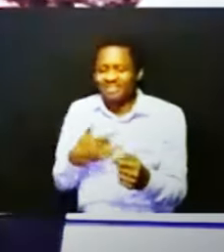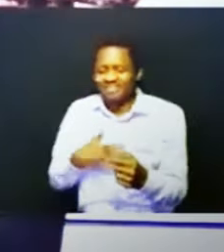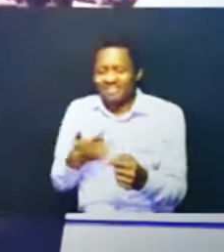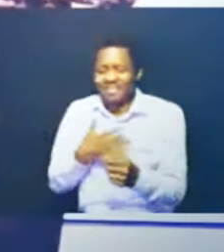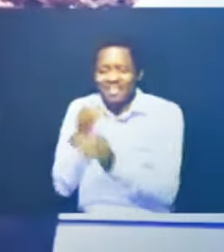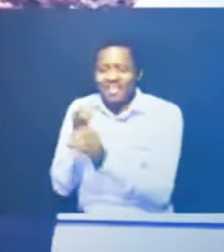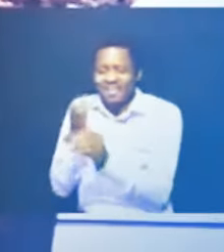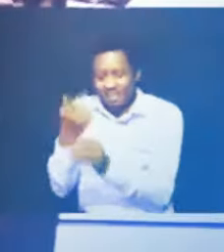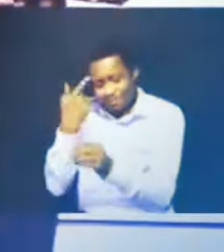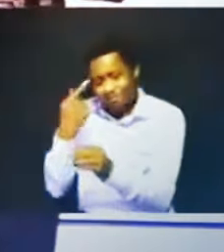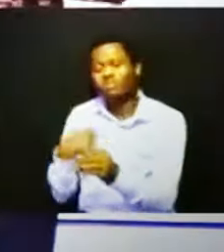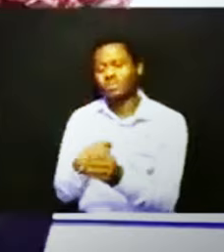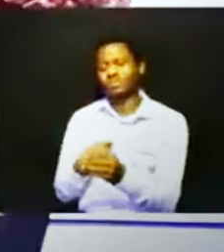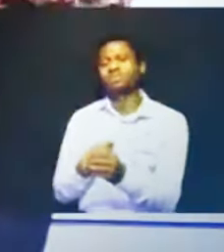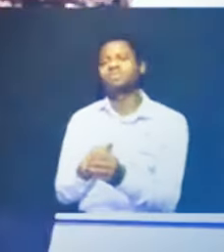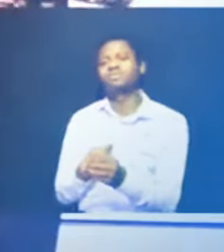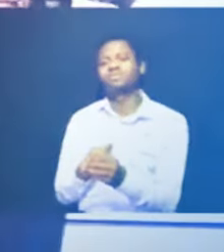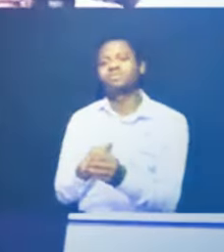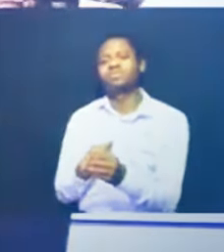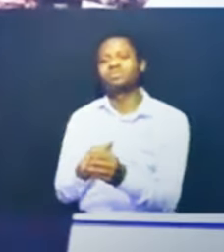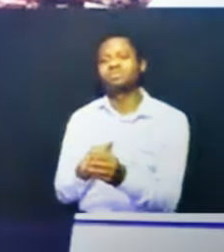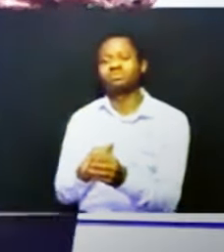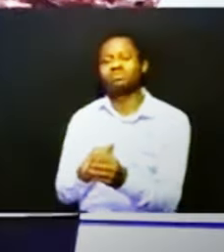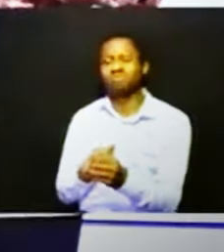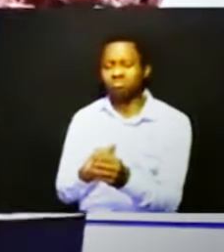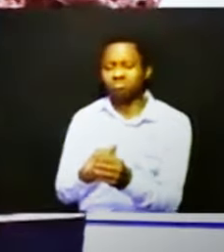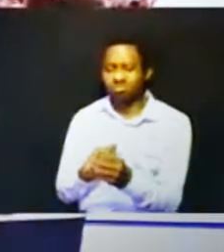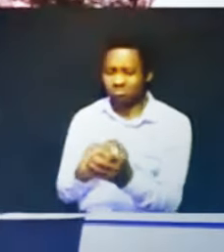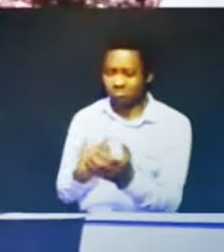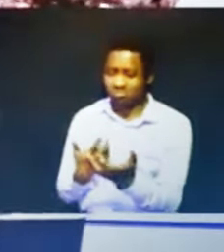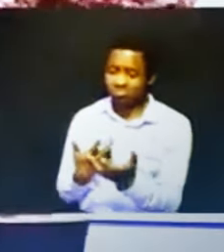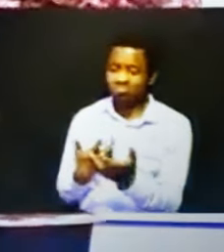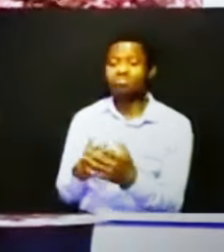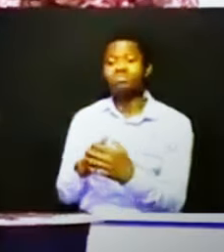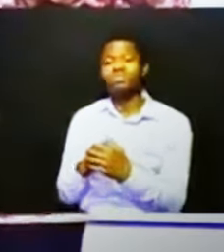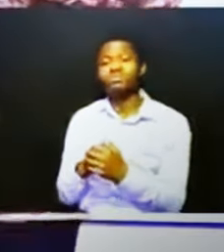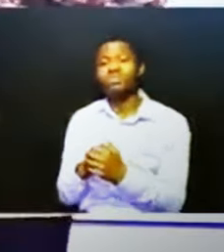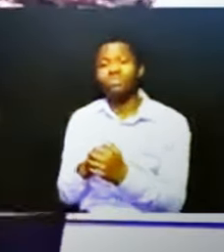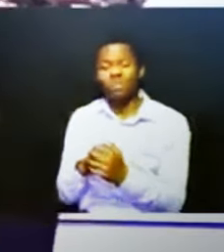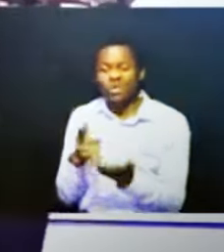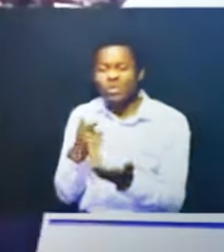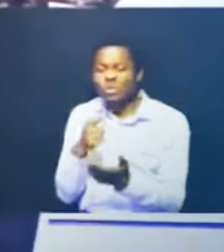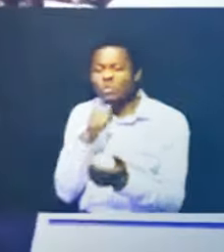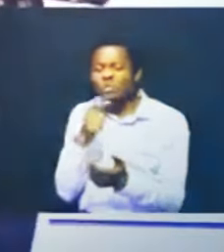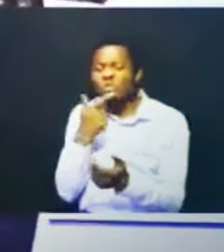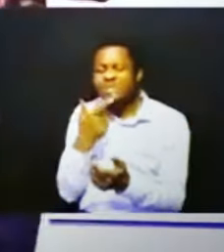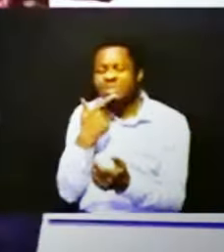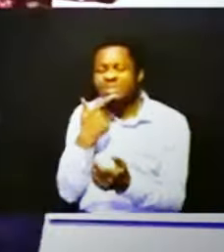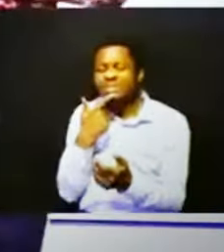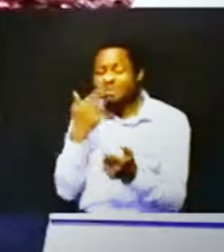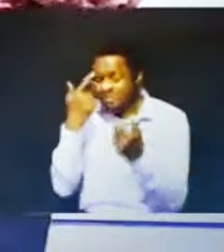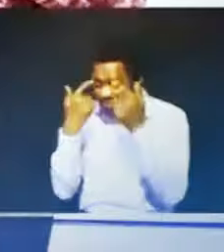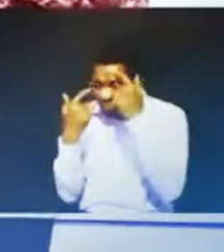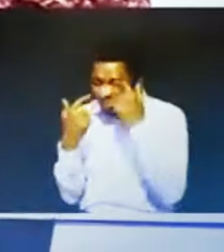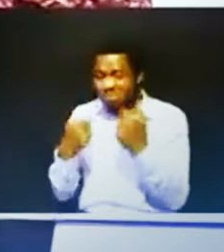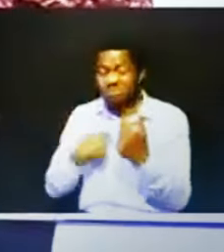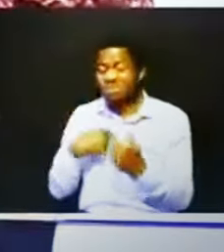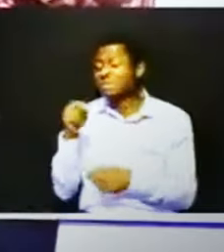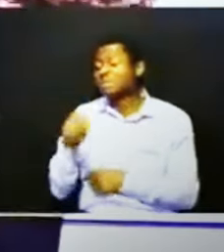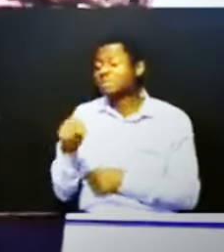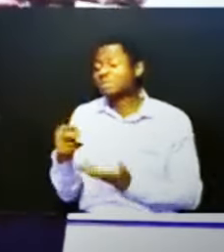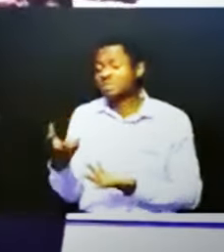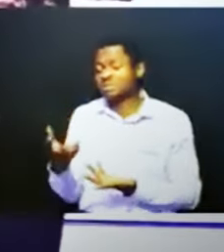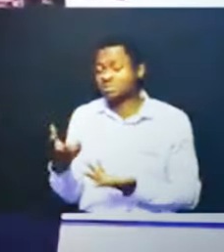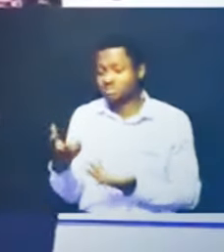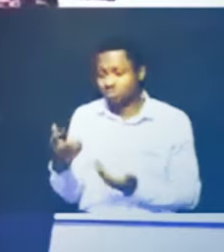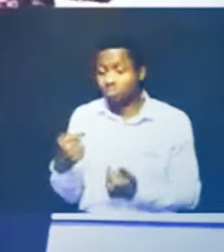mo free asiyari jine meho mo jine meho na anso mo nyaho kwai. I'm not saying this because I am in need,